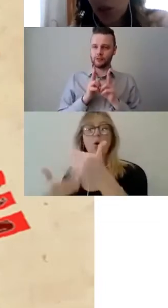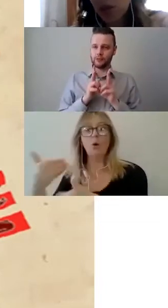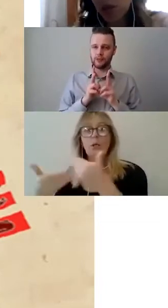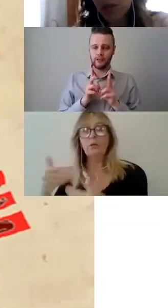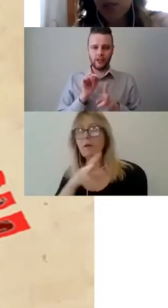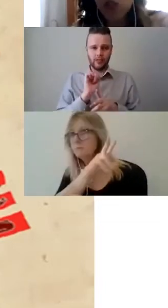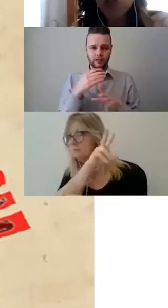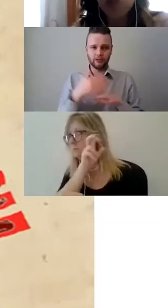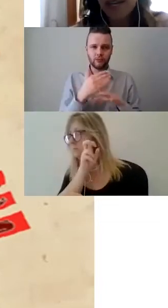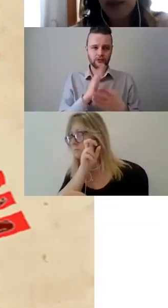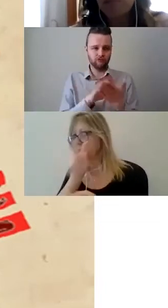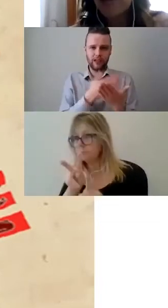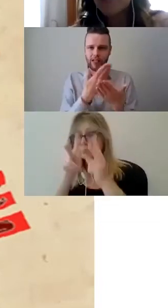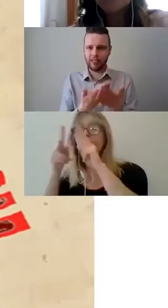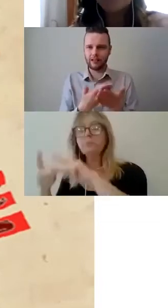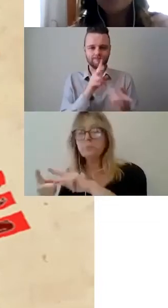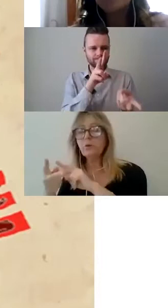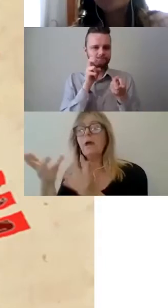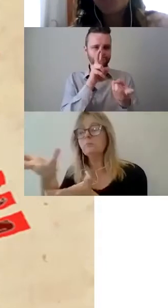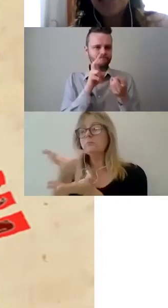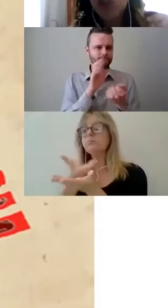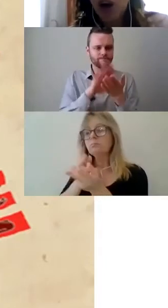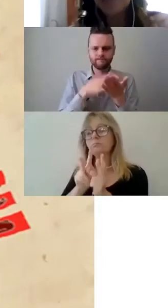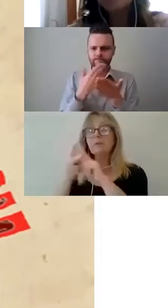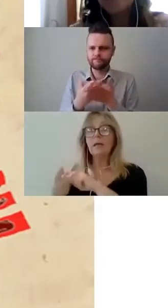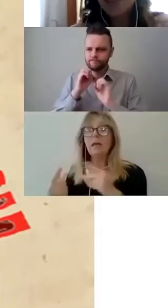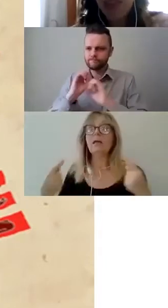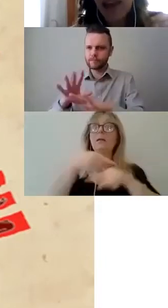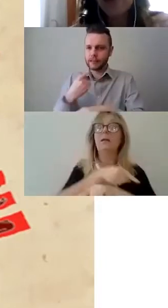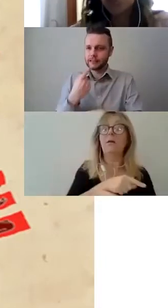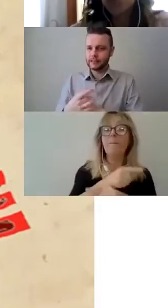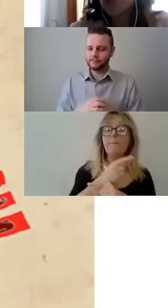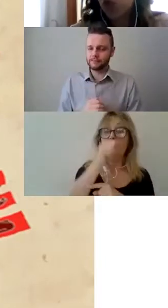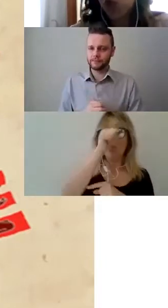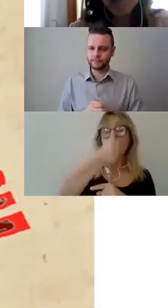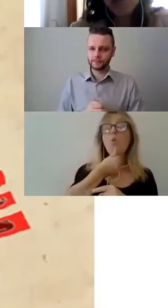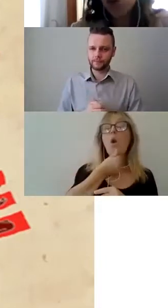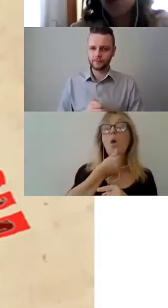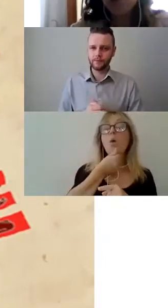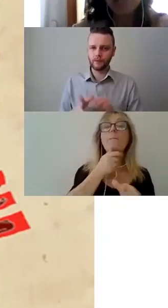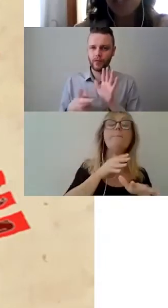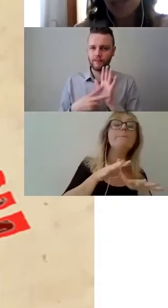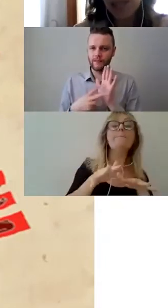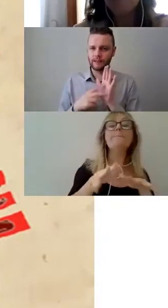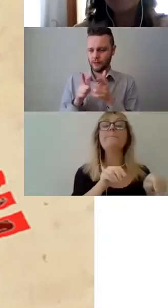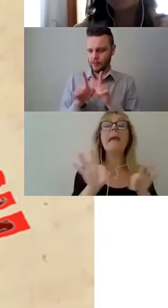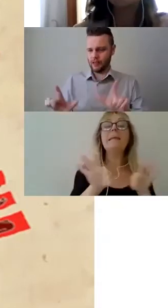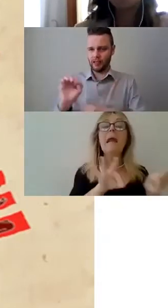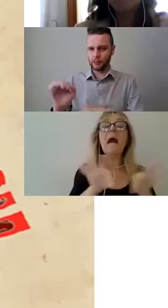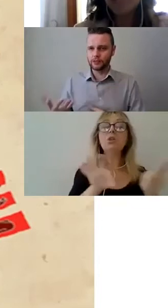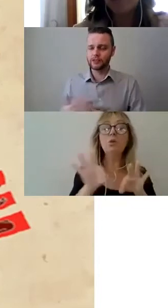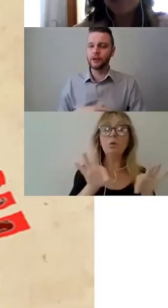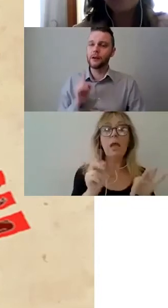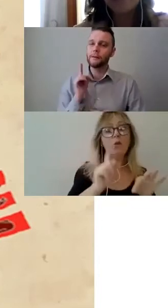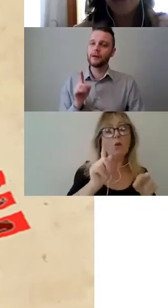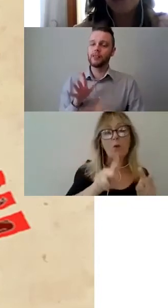to translate, to interpret what has been said to the victim's language, whereas